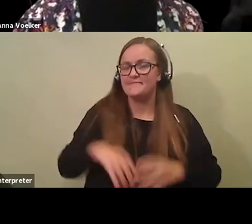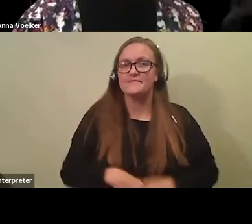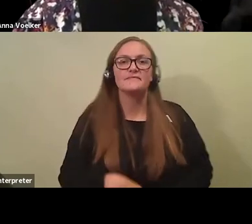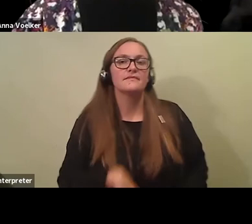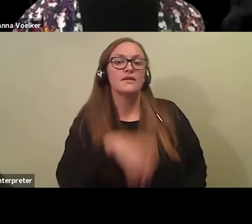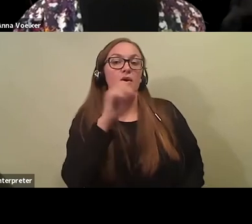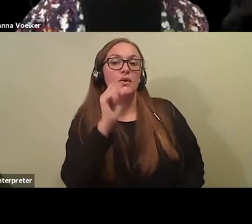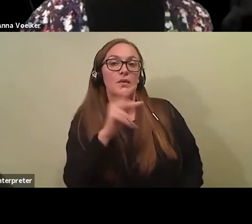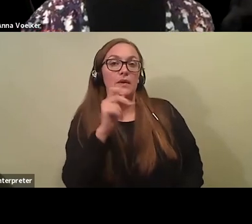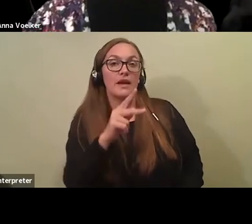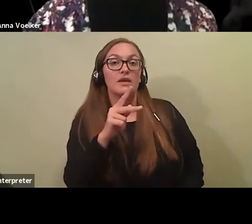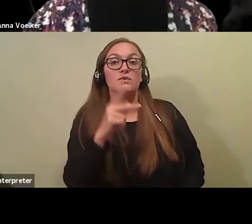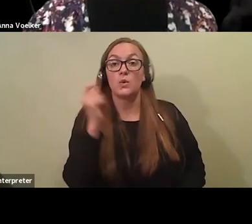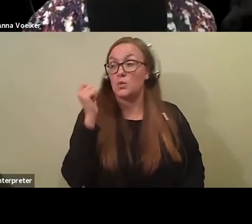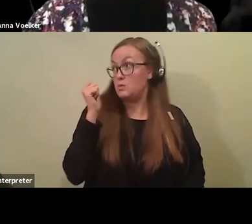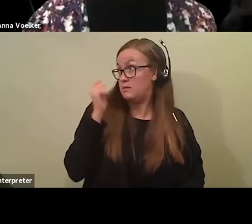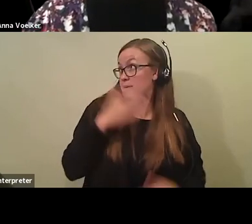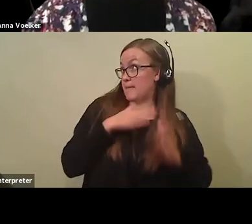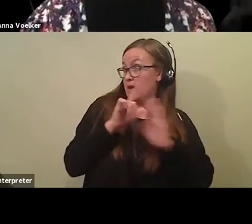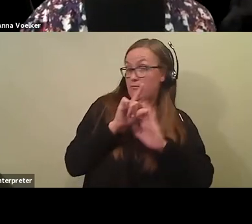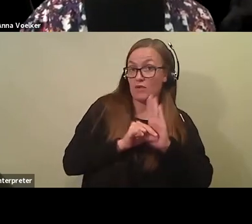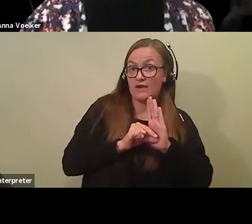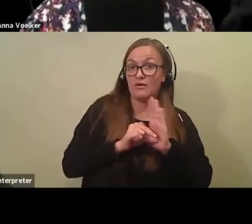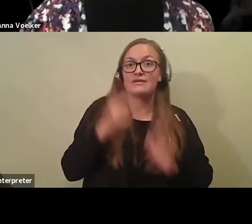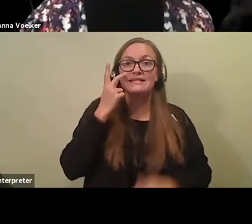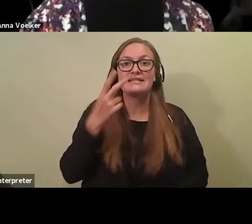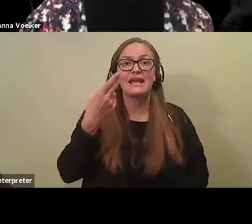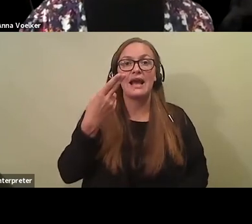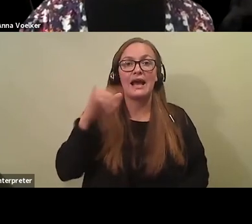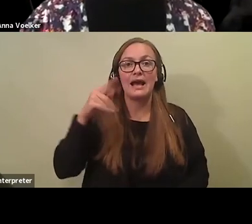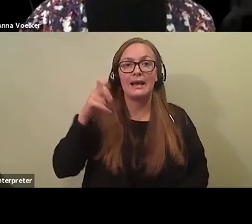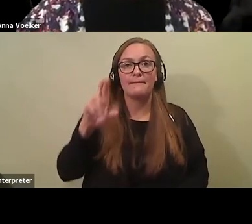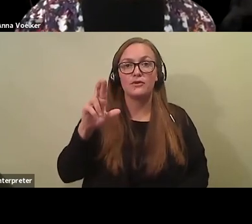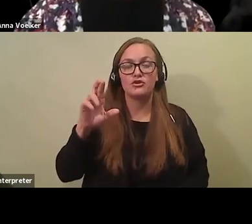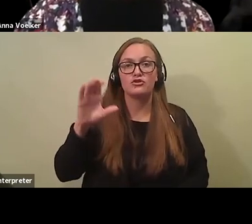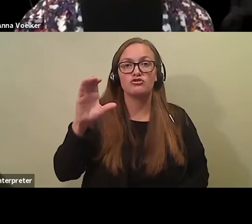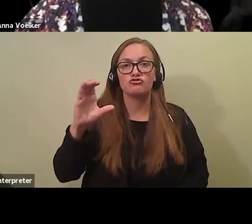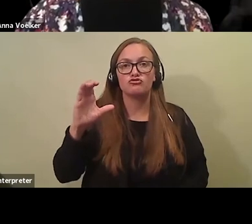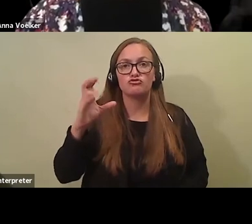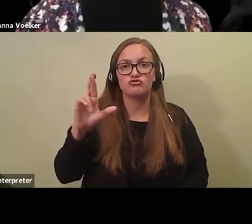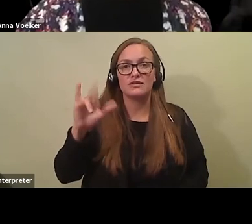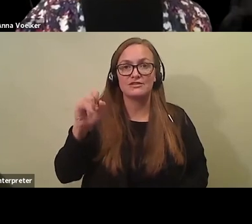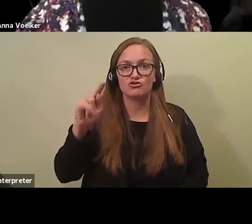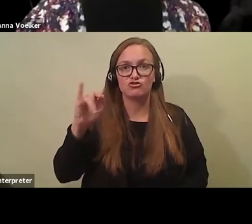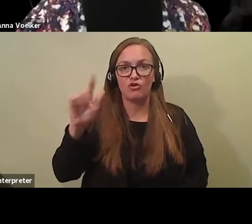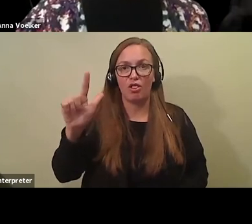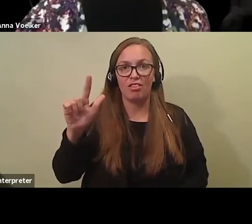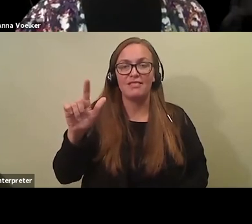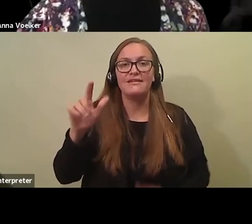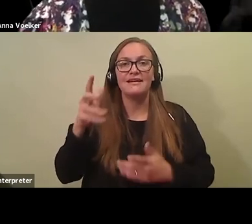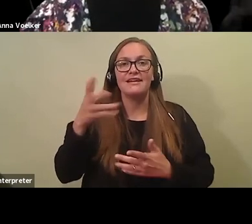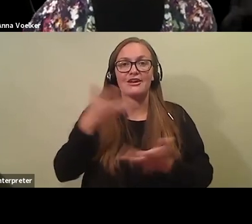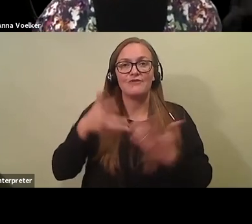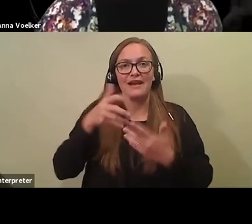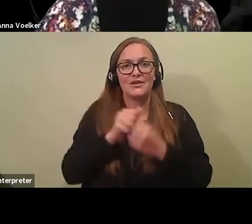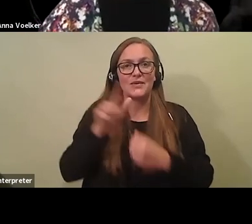So in the background, as you see a Kuiper crystal interacting with the mid-infrared laser. No, just kidding. It's zinc selenide